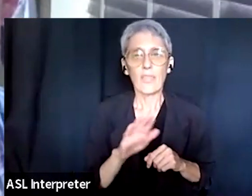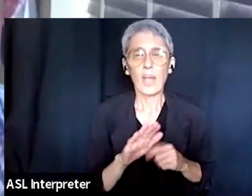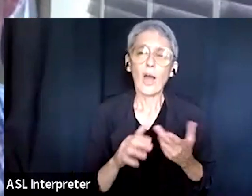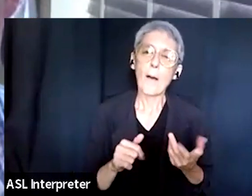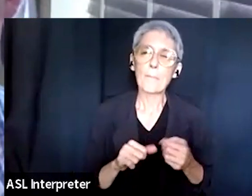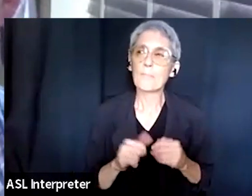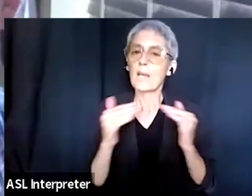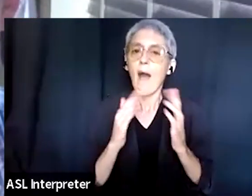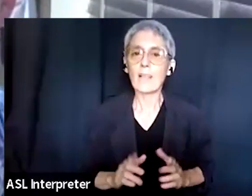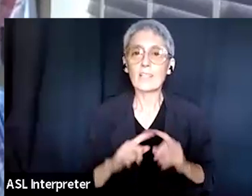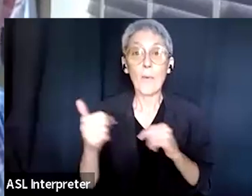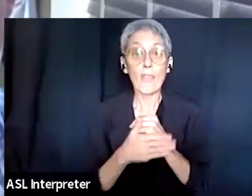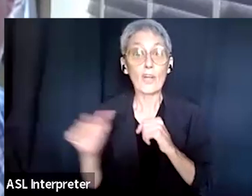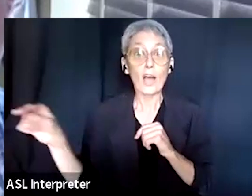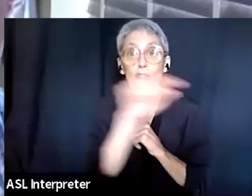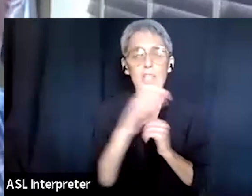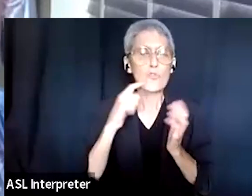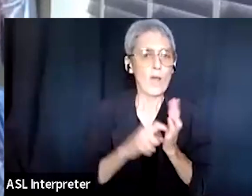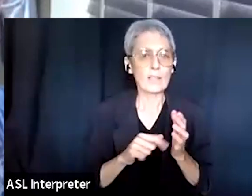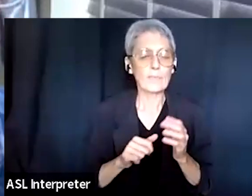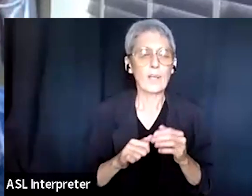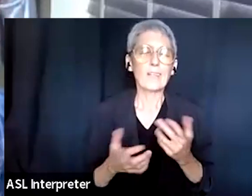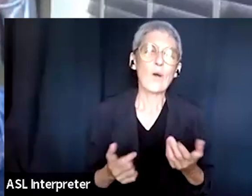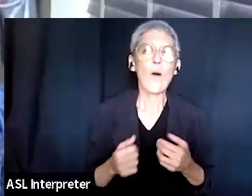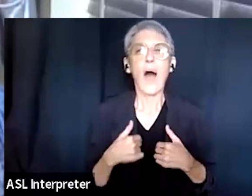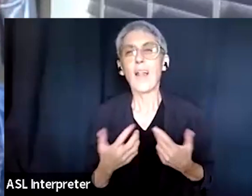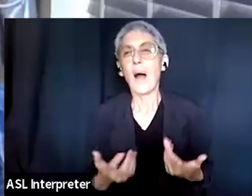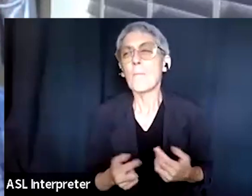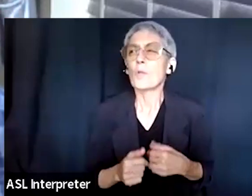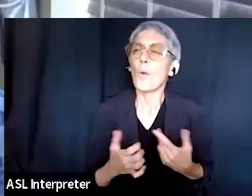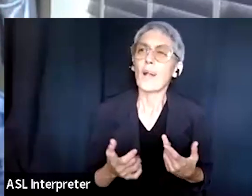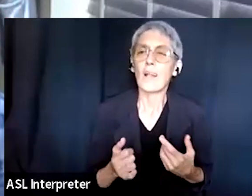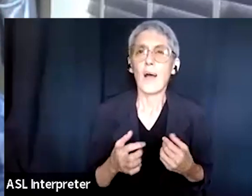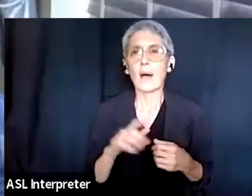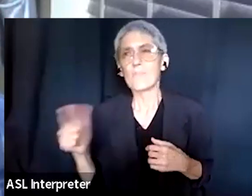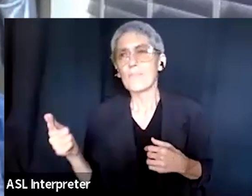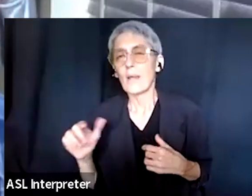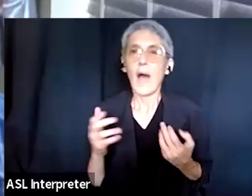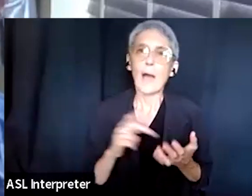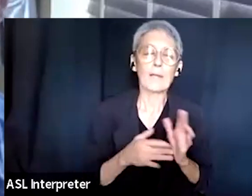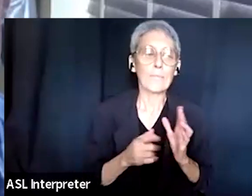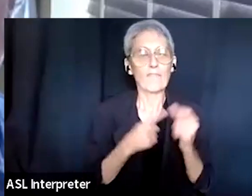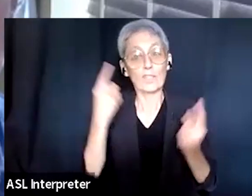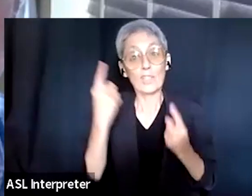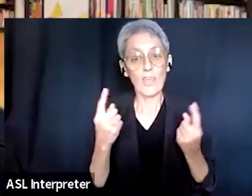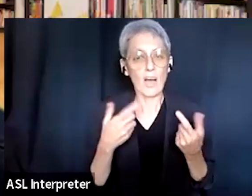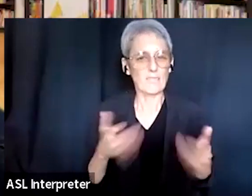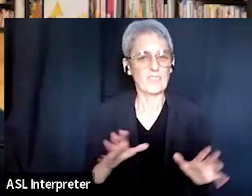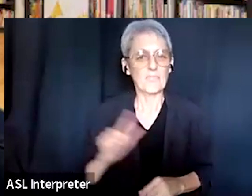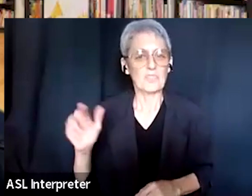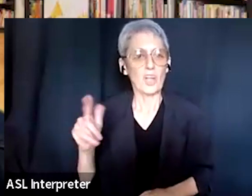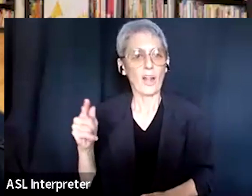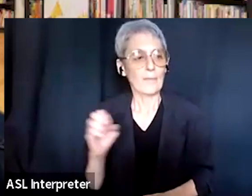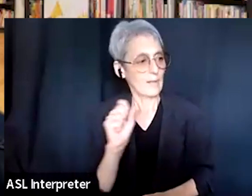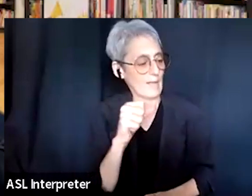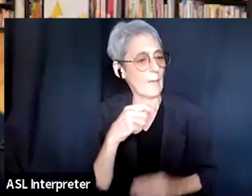And so I'll hand over to Charlotte because those are my initial thoughts on that very issue. Yeah, I think from an